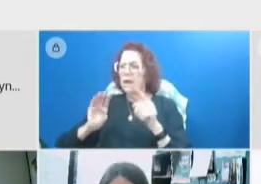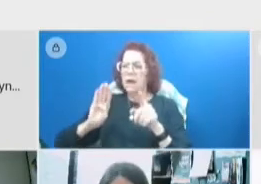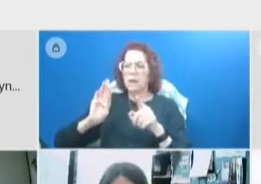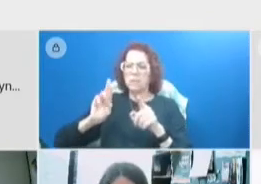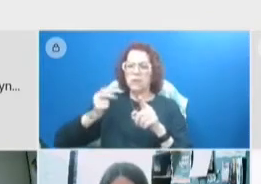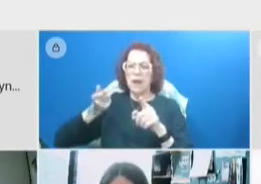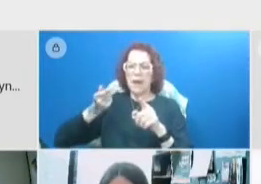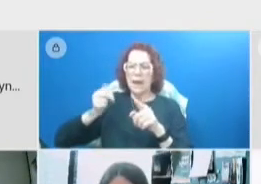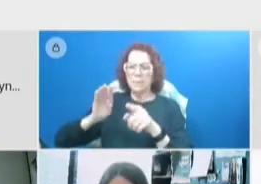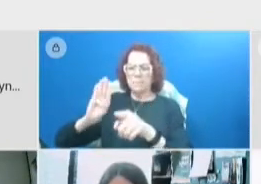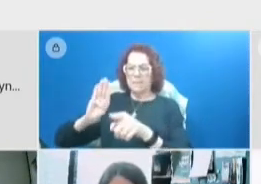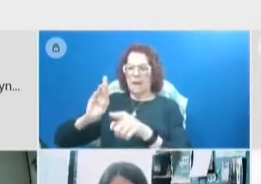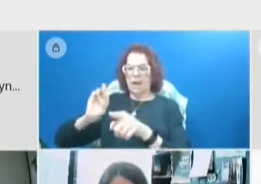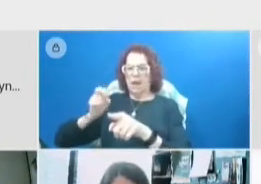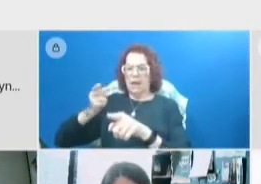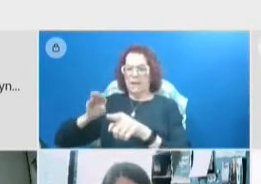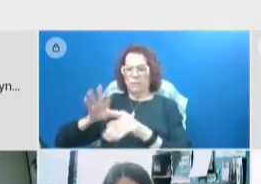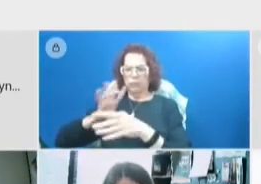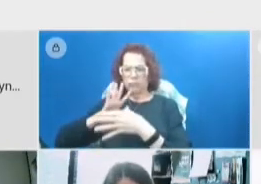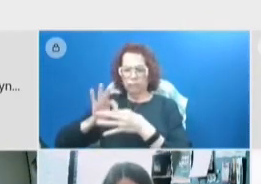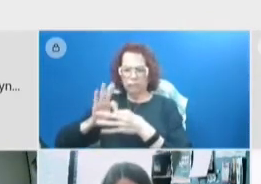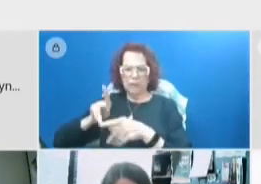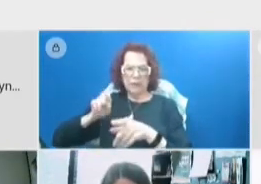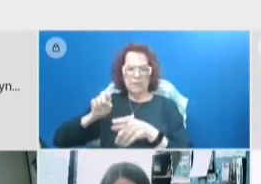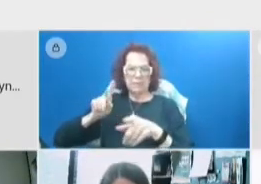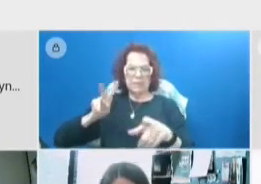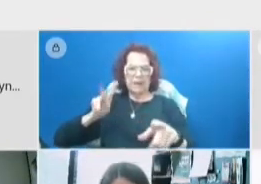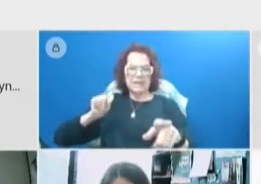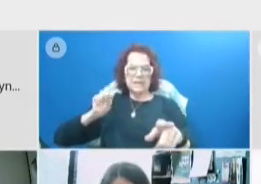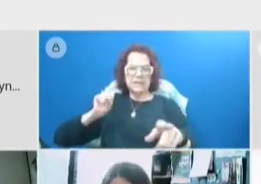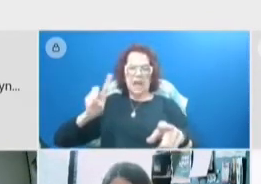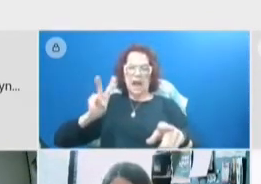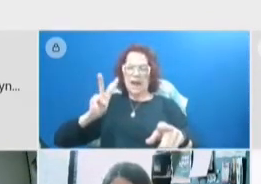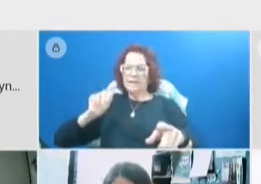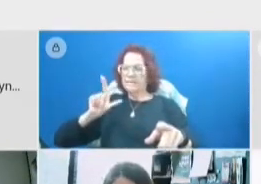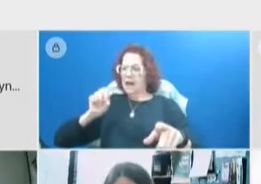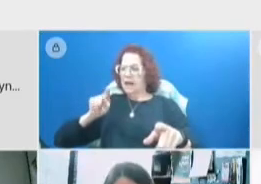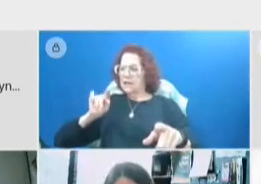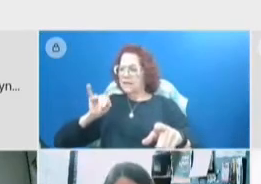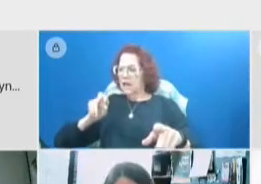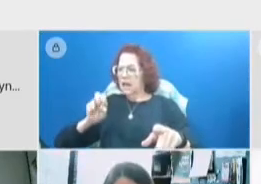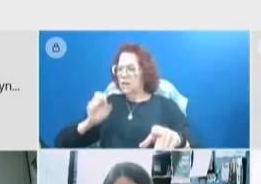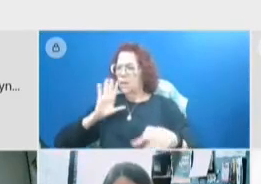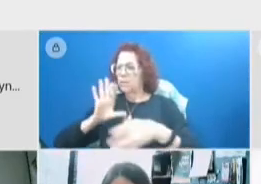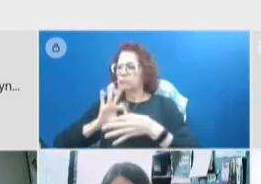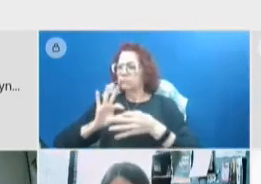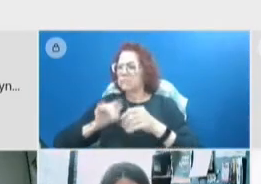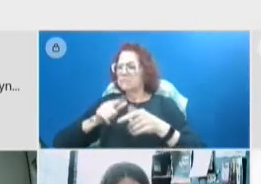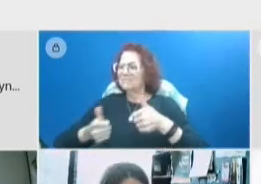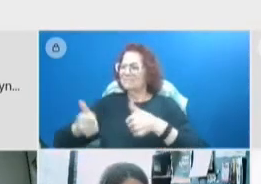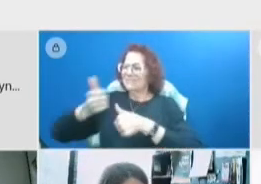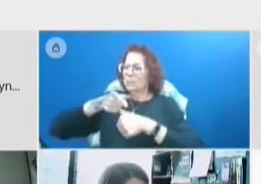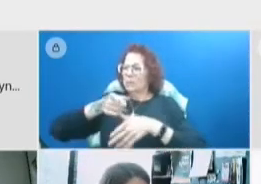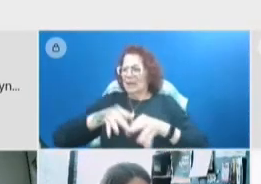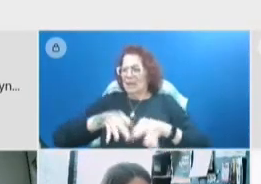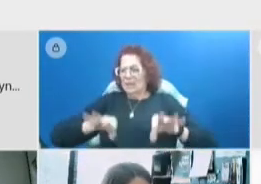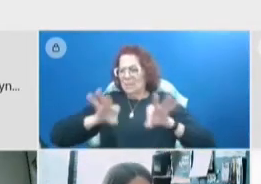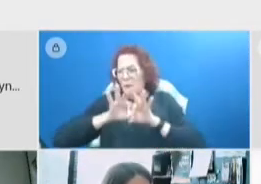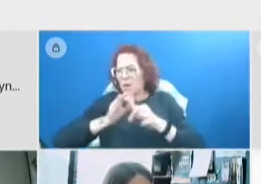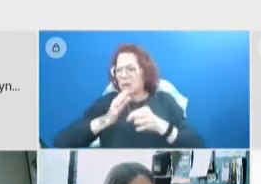I wanted to cover, I guess, in the order of importance, the budget is now done. There were no line item vetoes